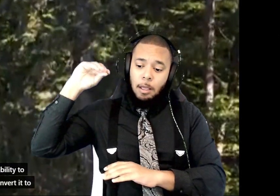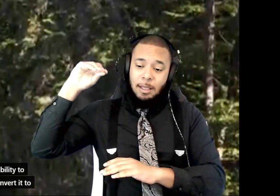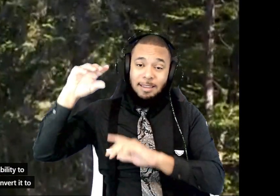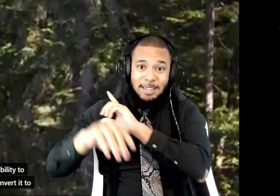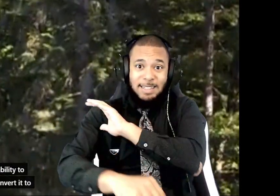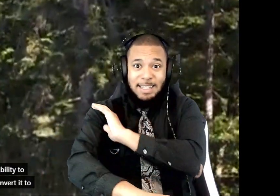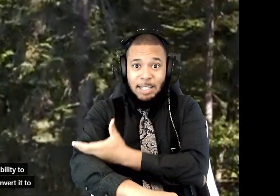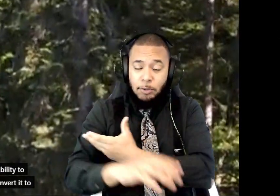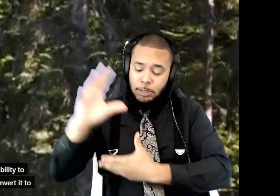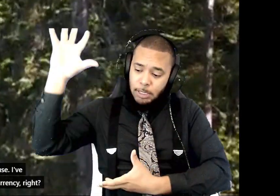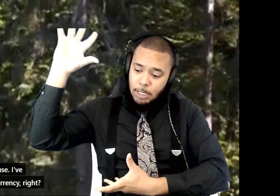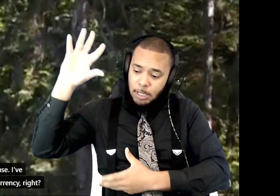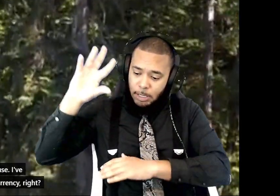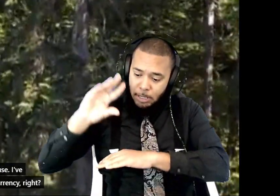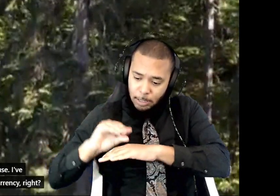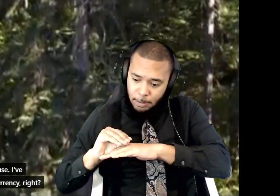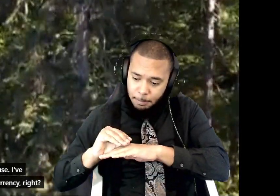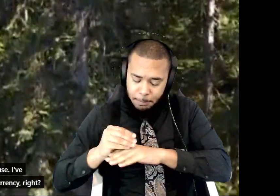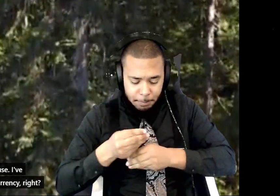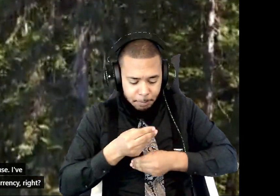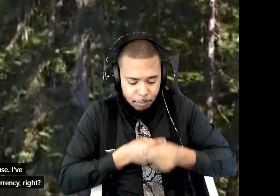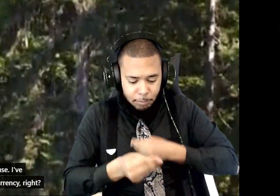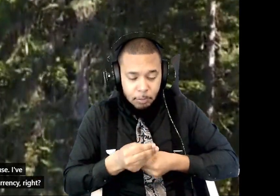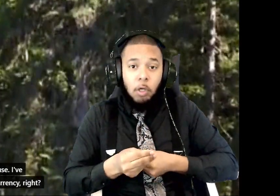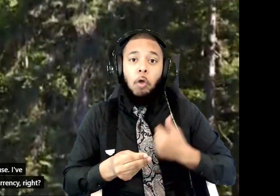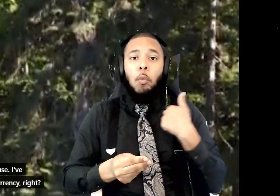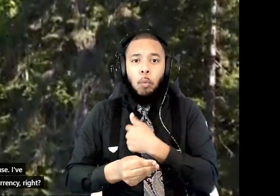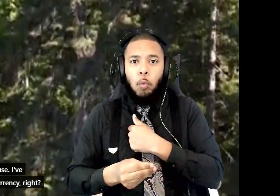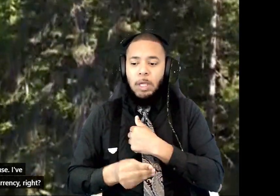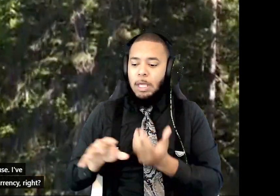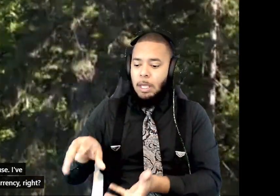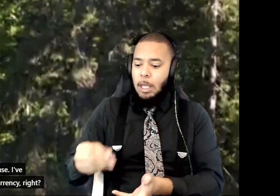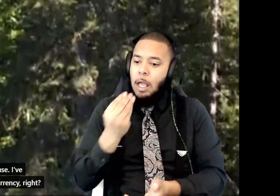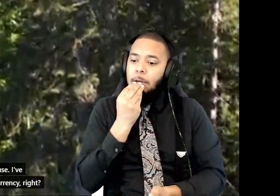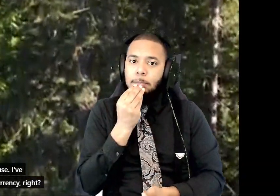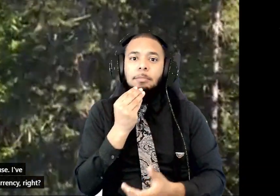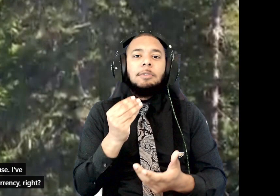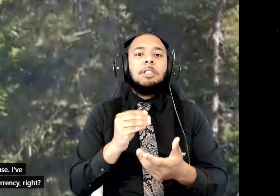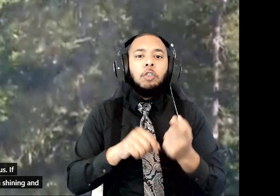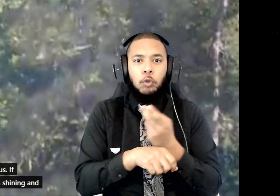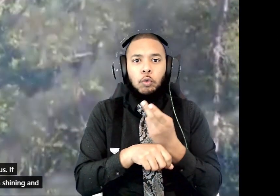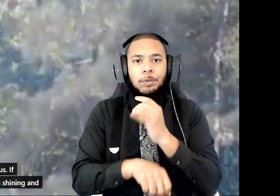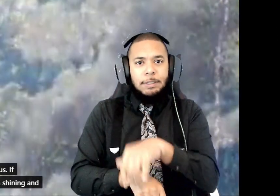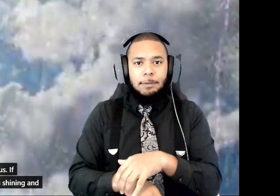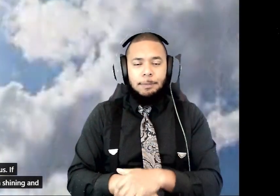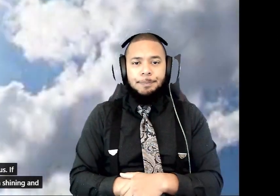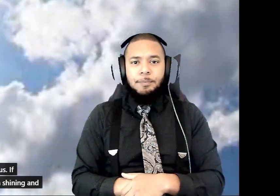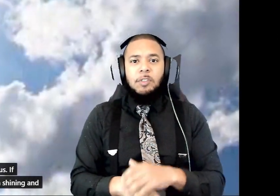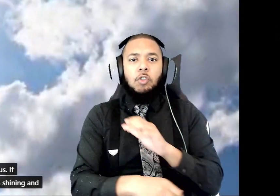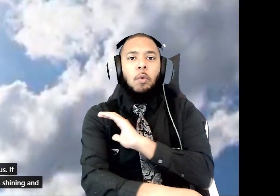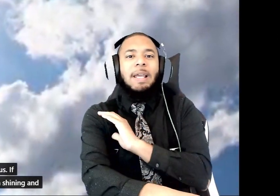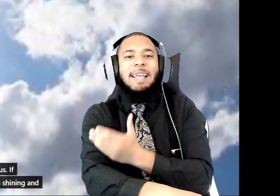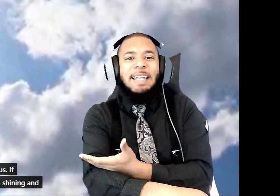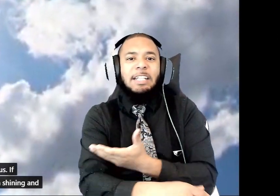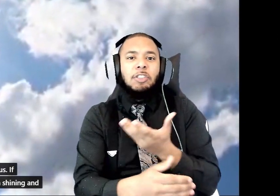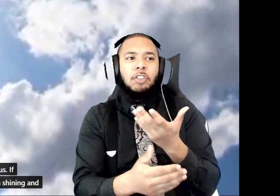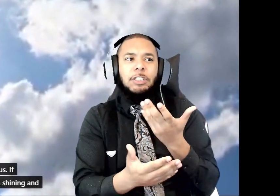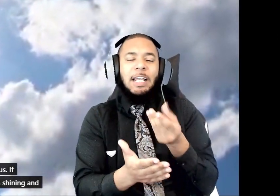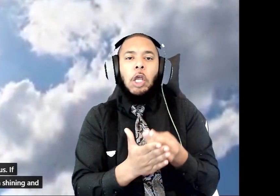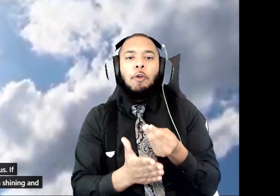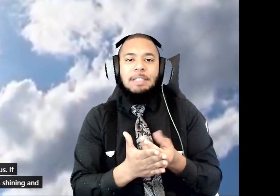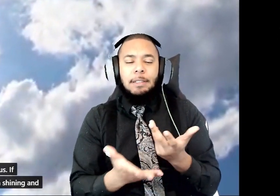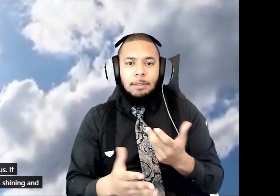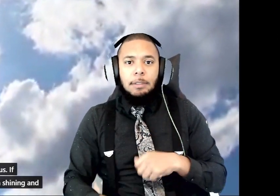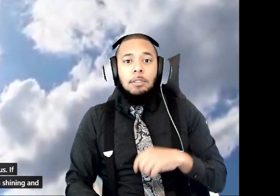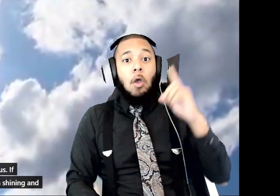and convert it to something that we can use. I've talked before about energy currency, right? So light is all around us. If we go